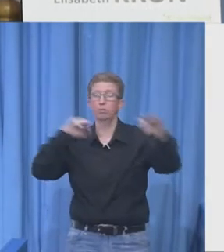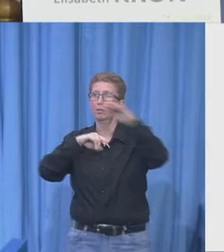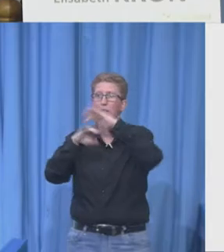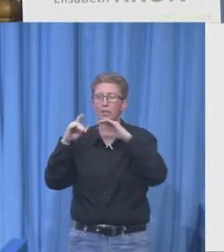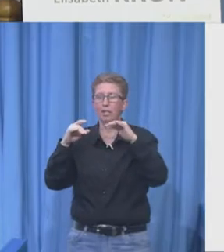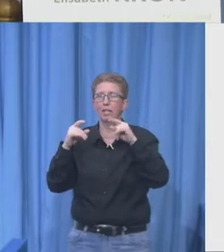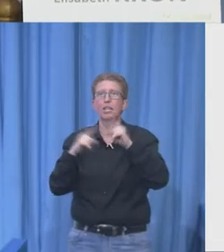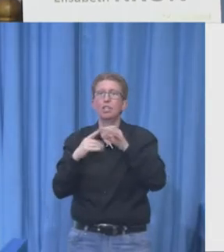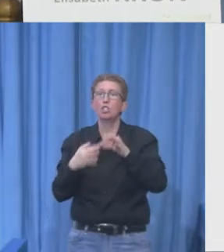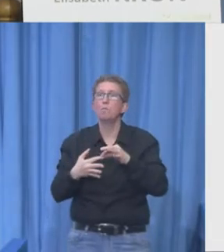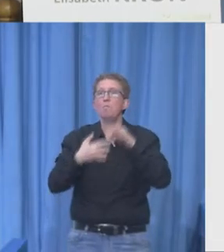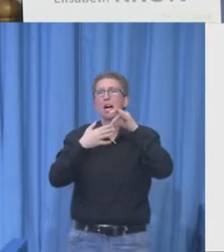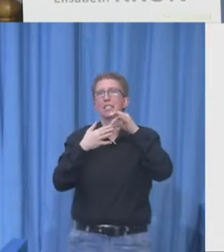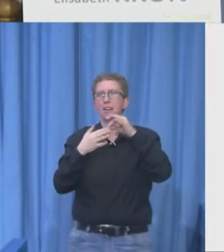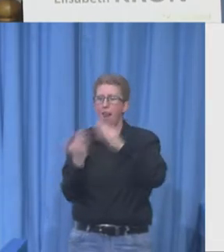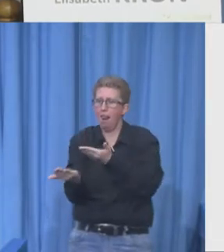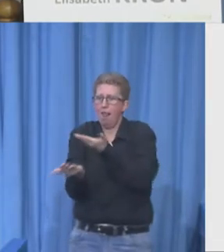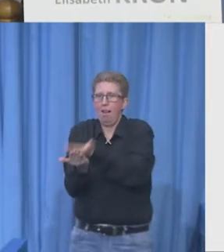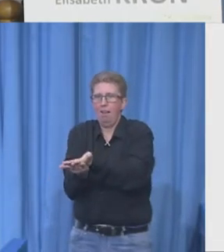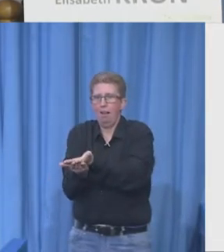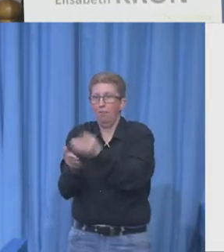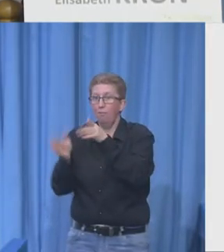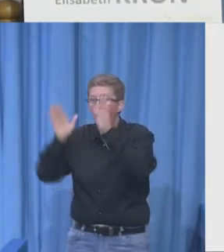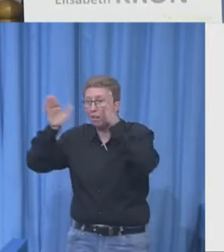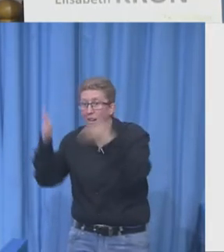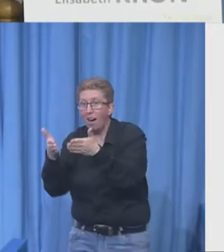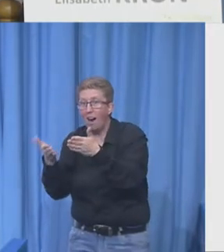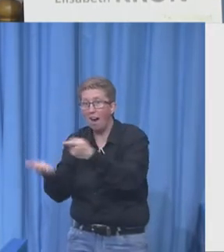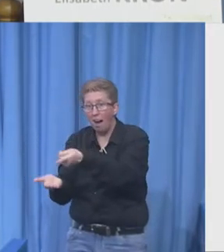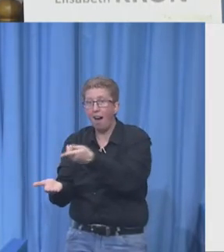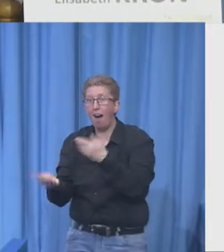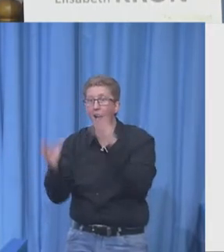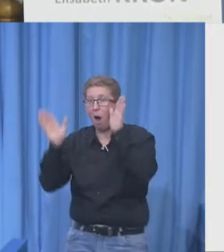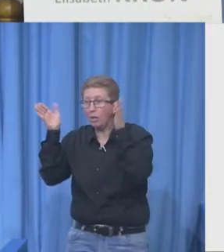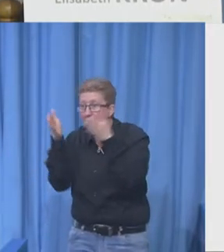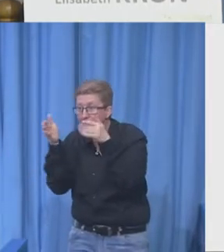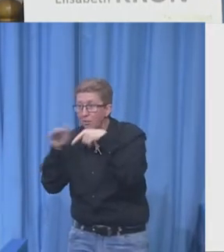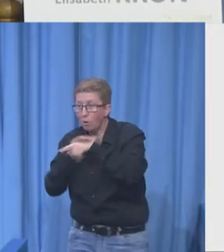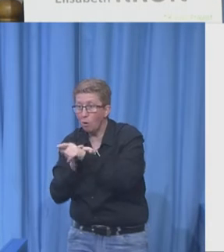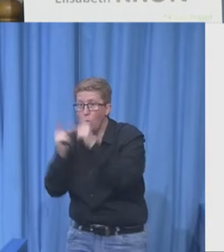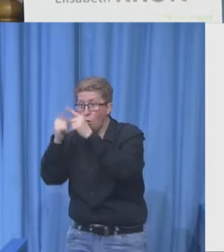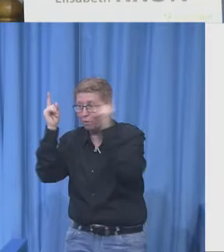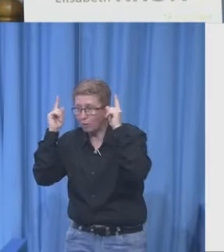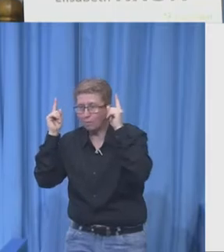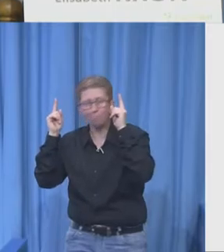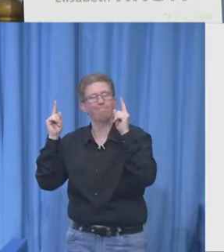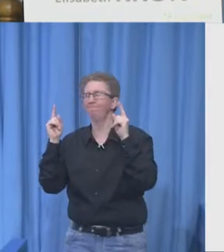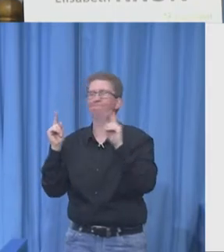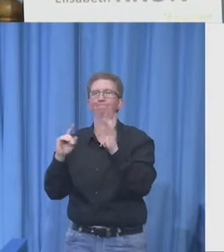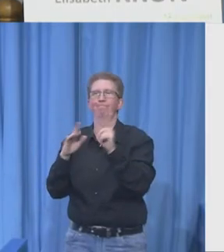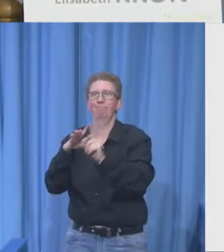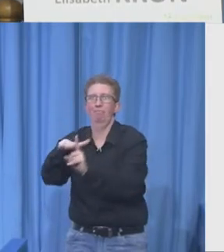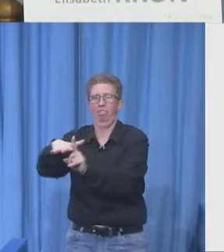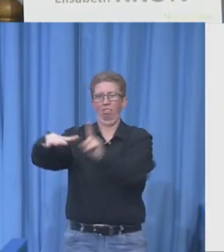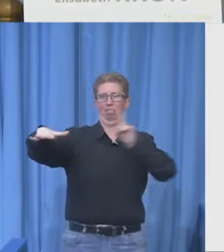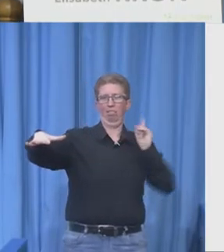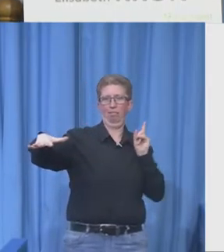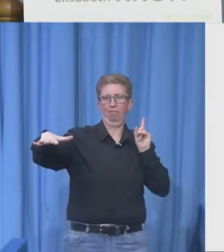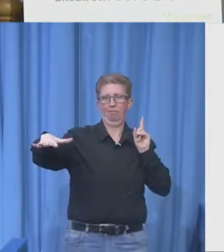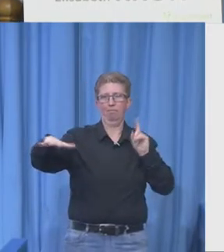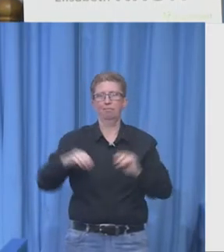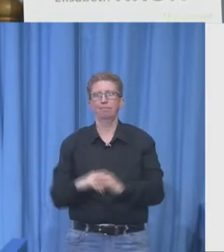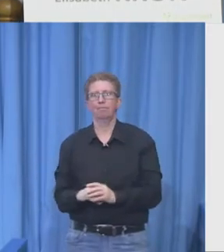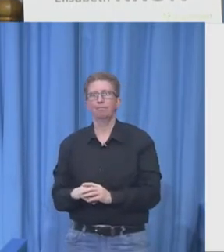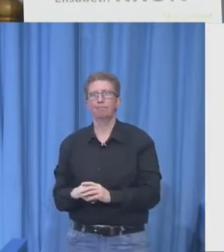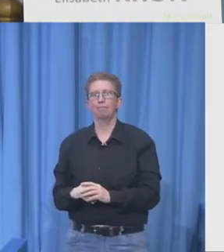And we can't work with the big companies of Thorkil SONNE, the SAP or HP. They